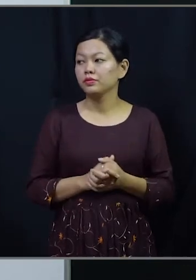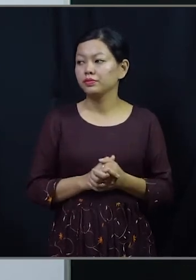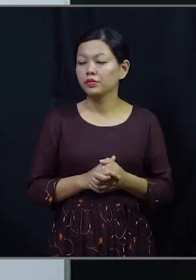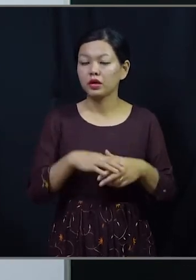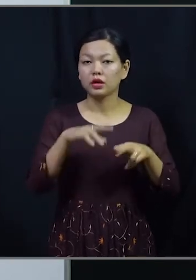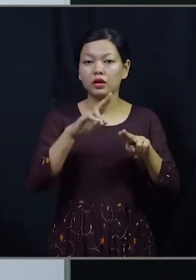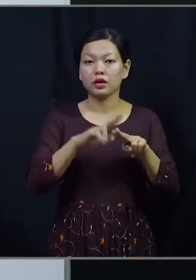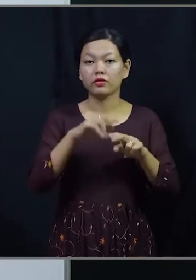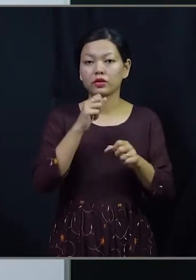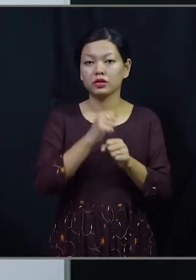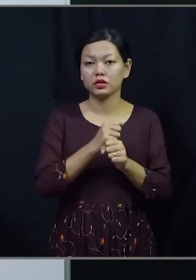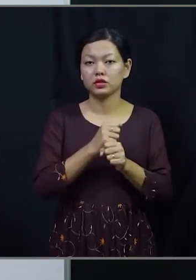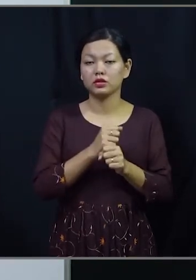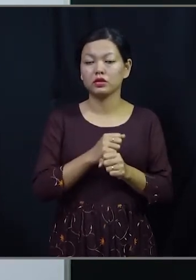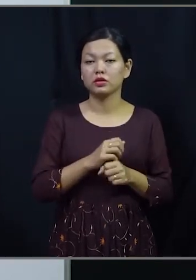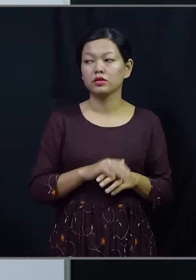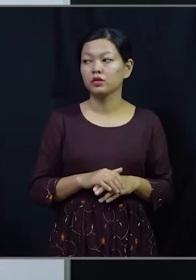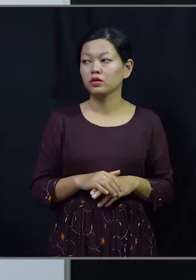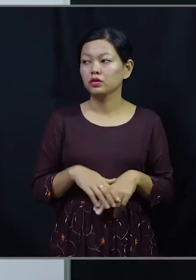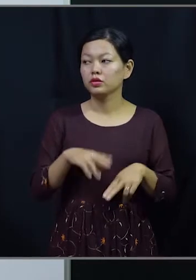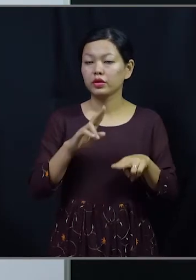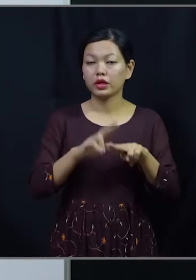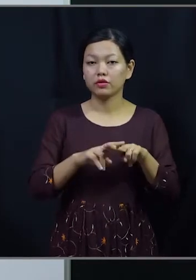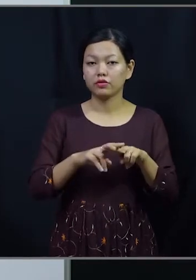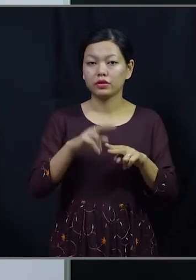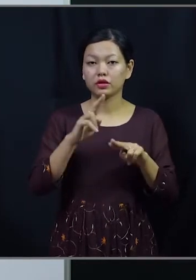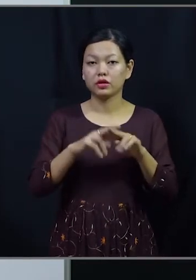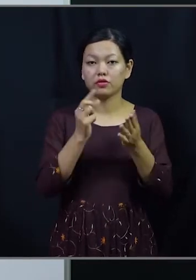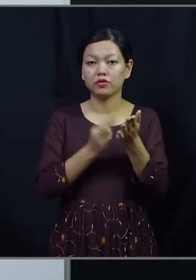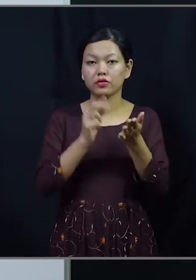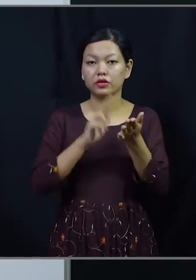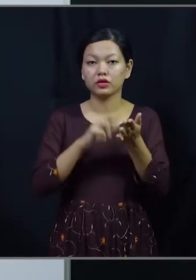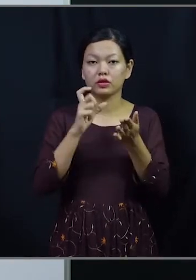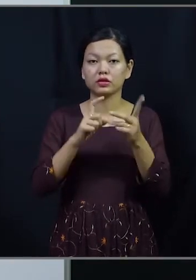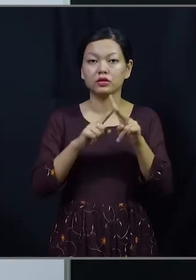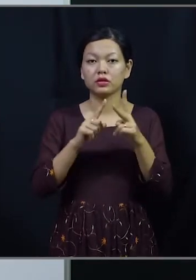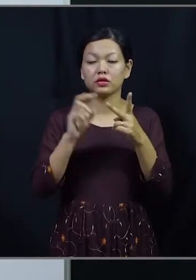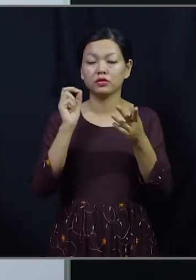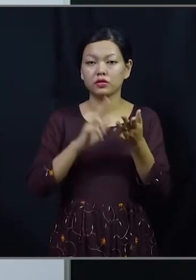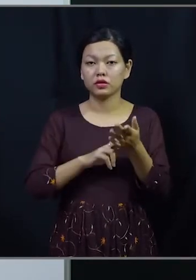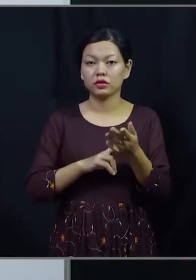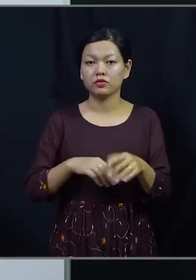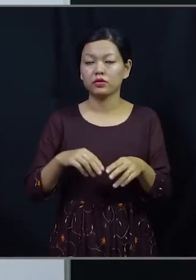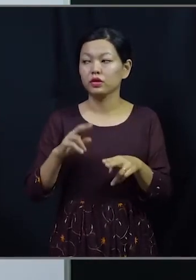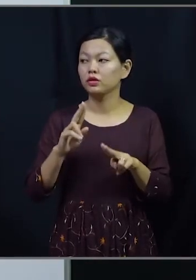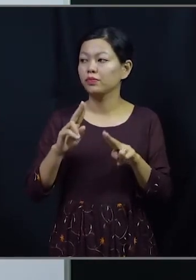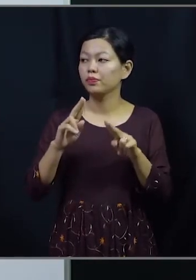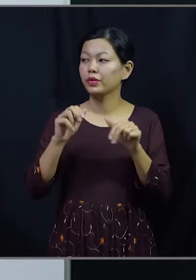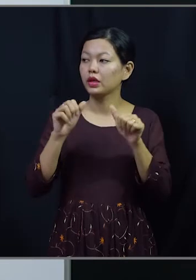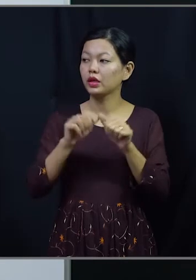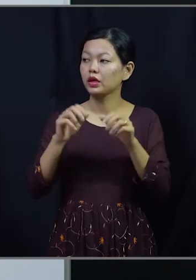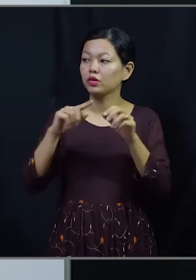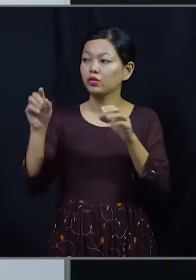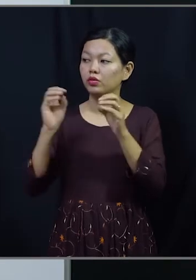f and g as f is a function from A to B and g is a function from B to A,